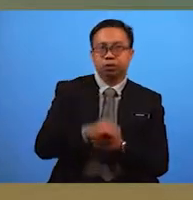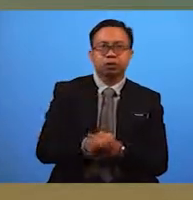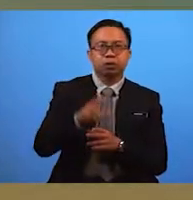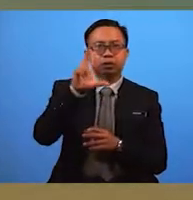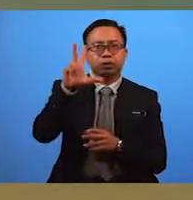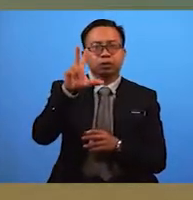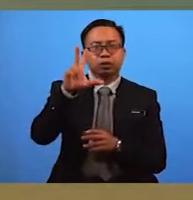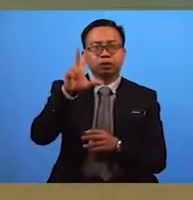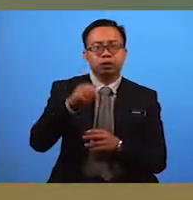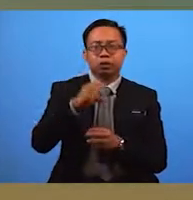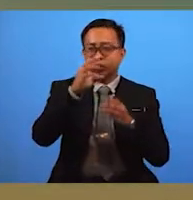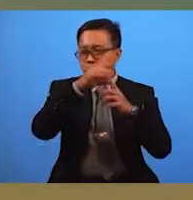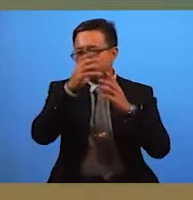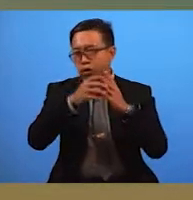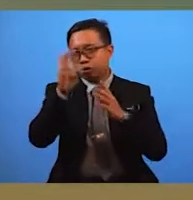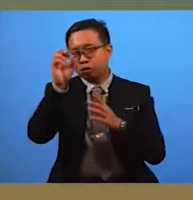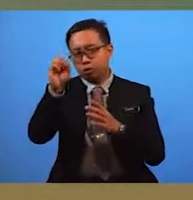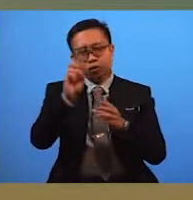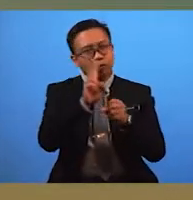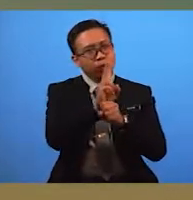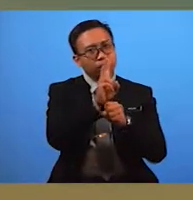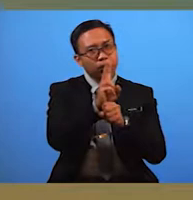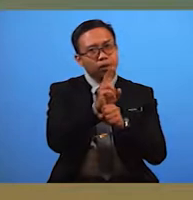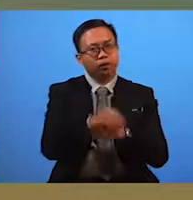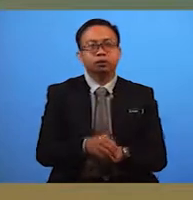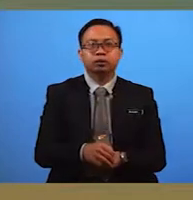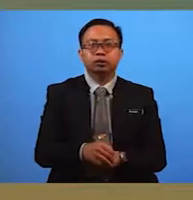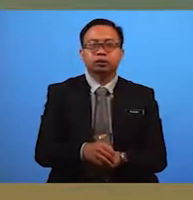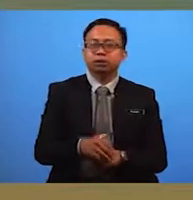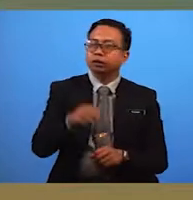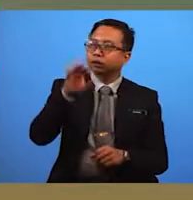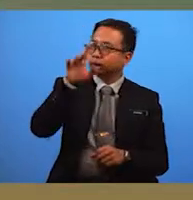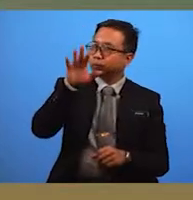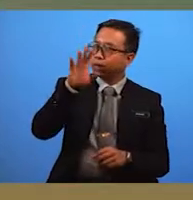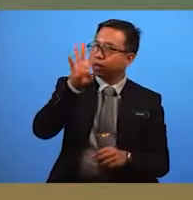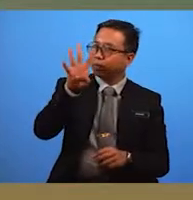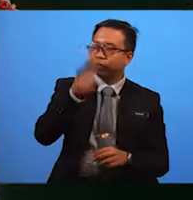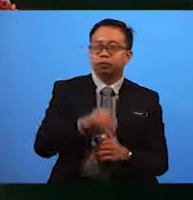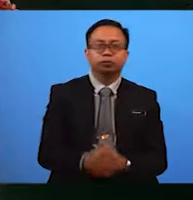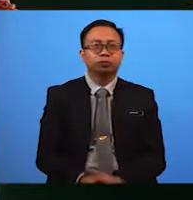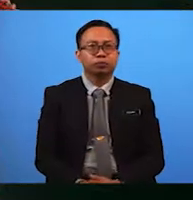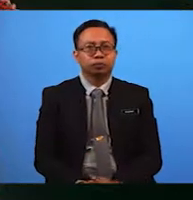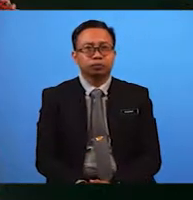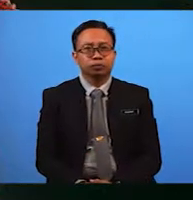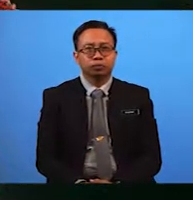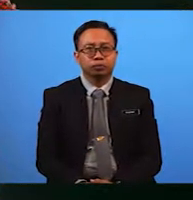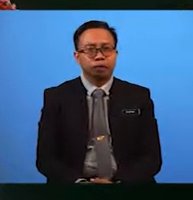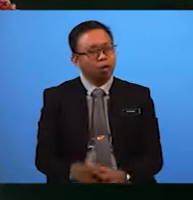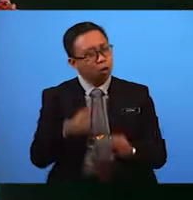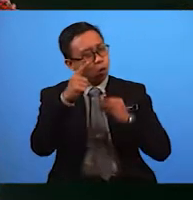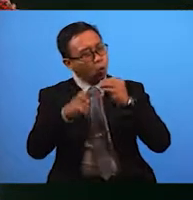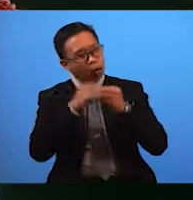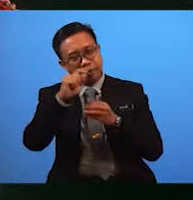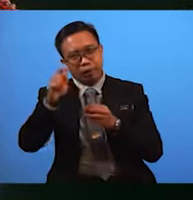3, choice of vocabulary. Number 4, spelling and punctuation. When writing